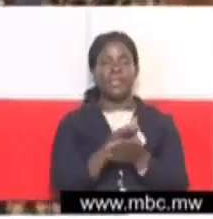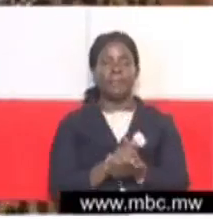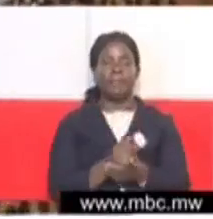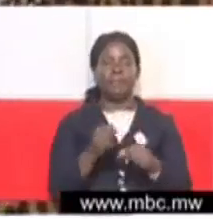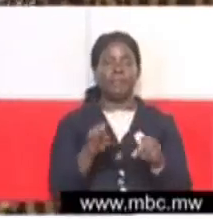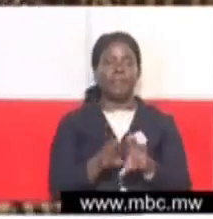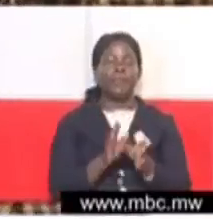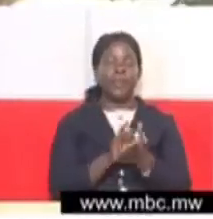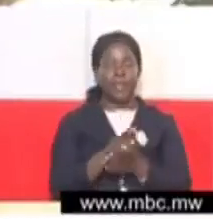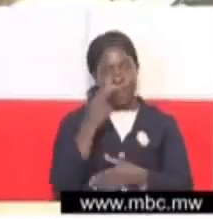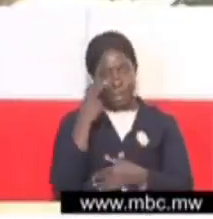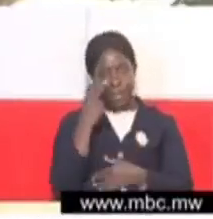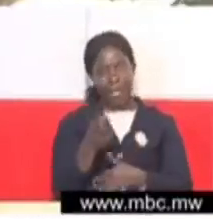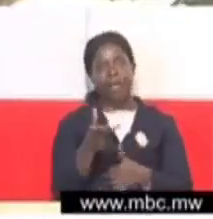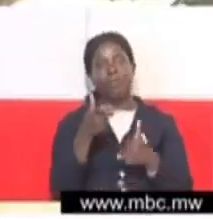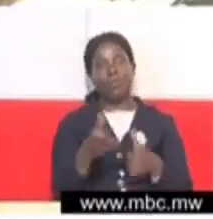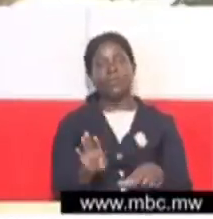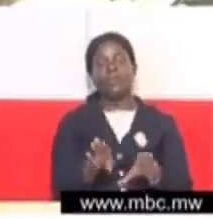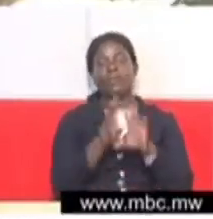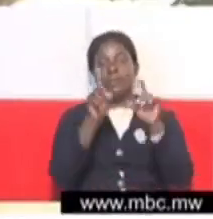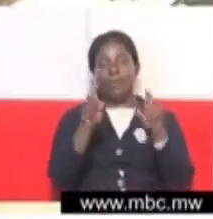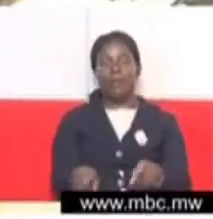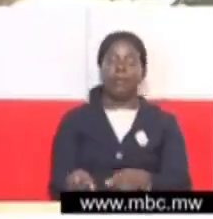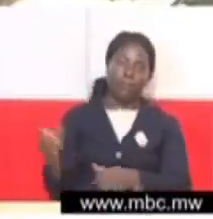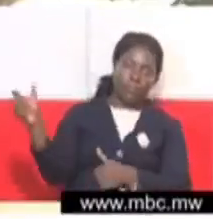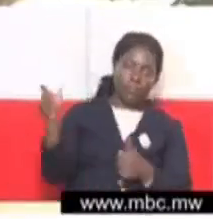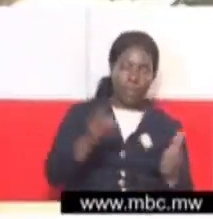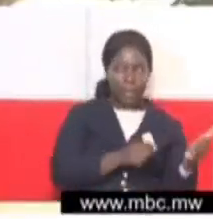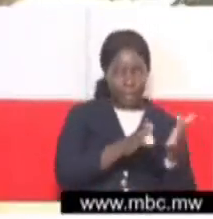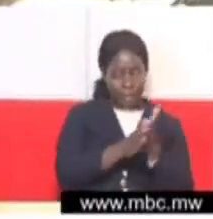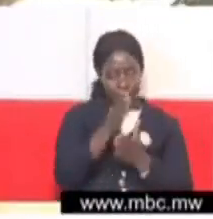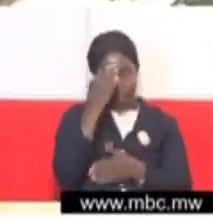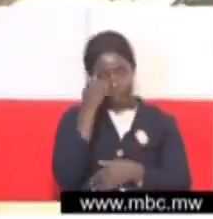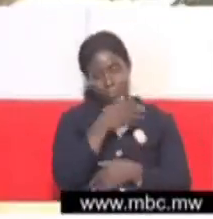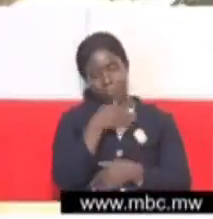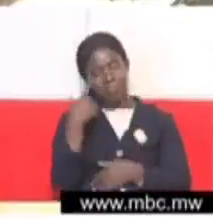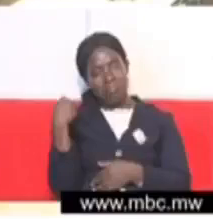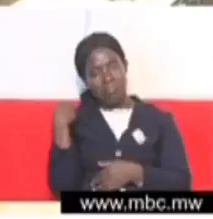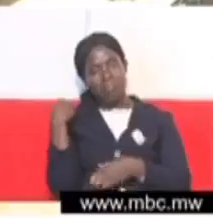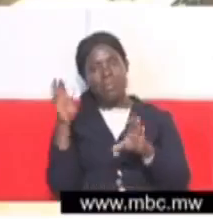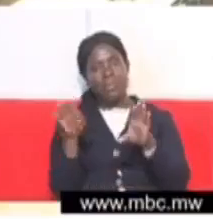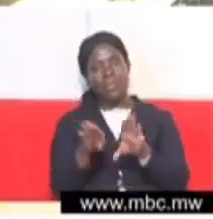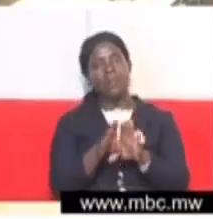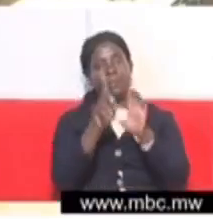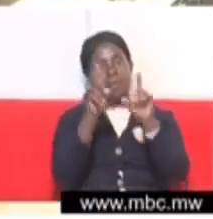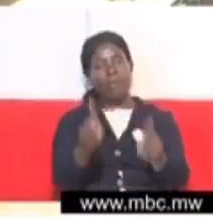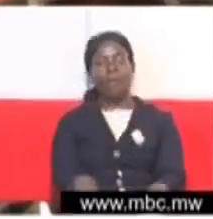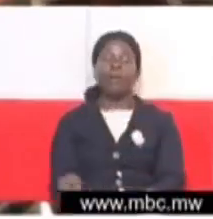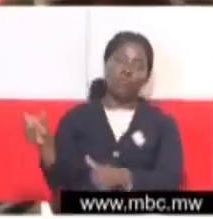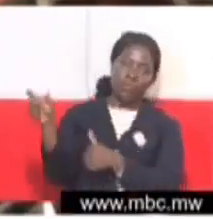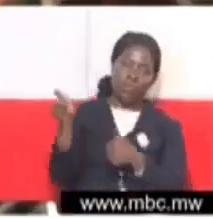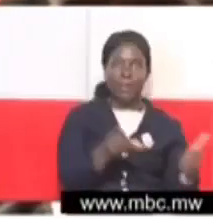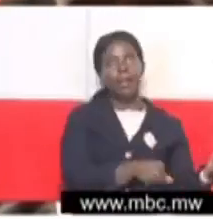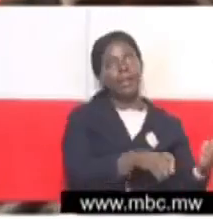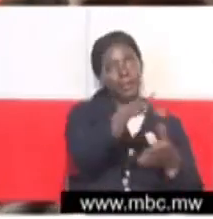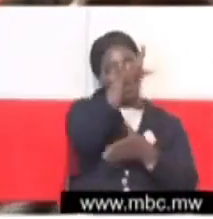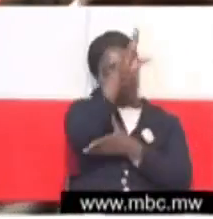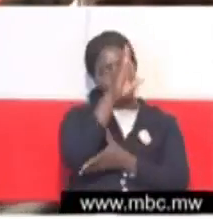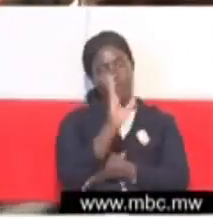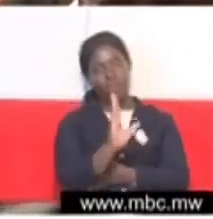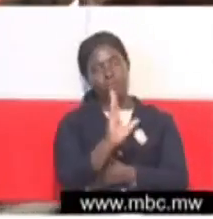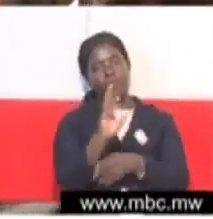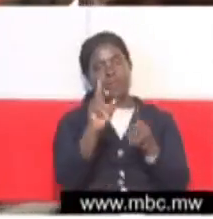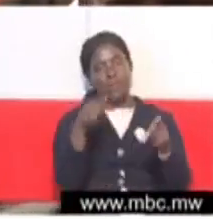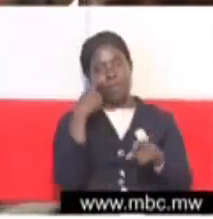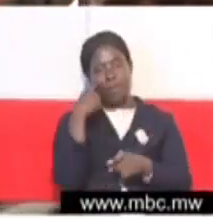have witnessed people coming back to God, people renewed their covenants to God, people seeing